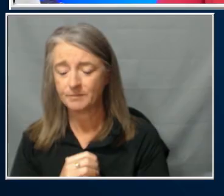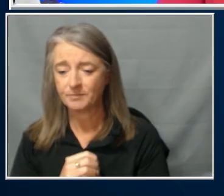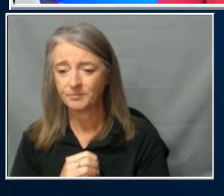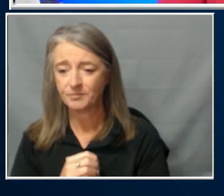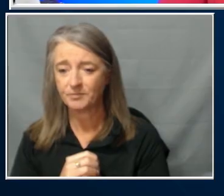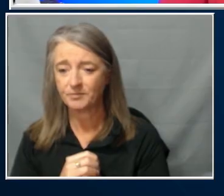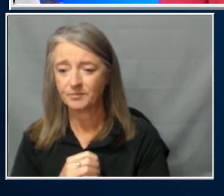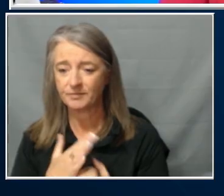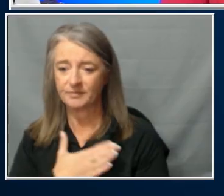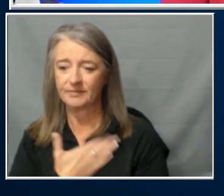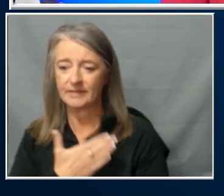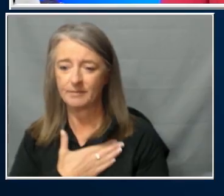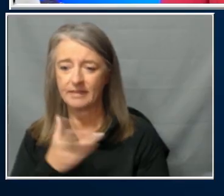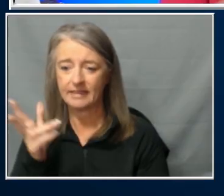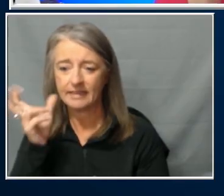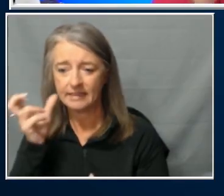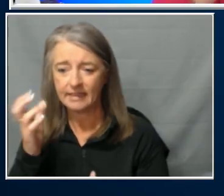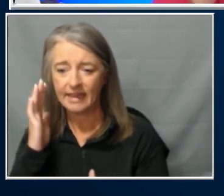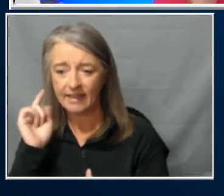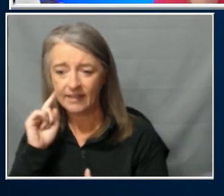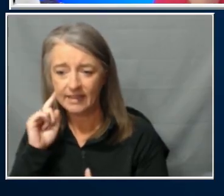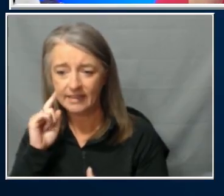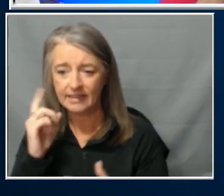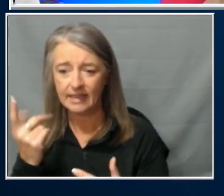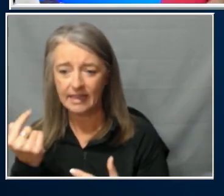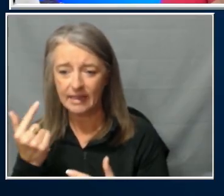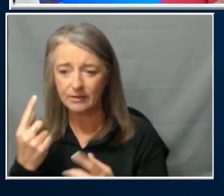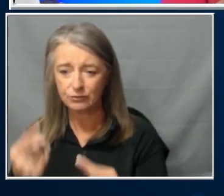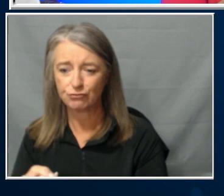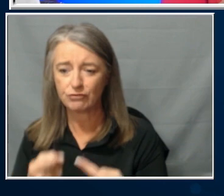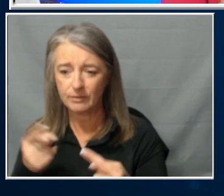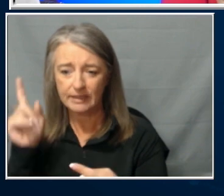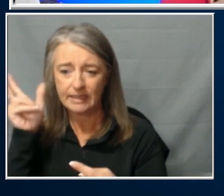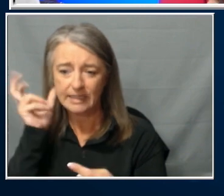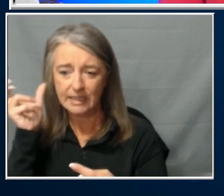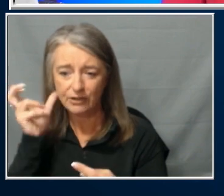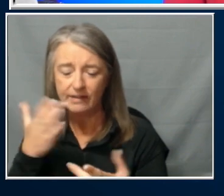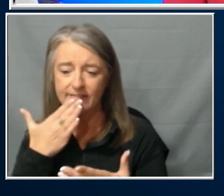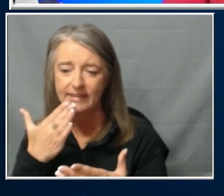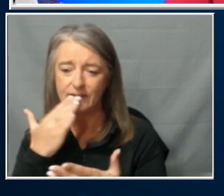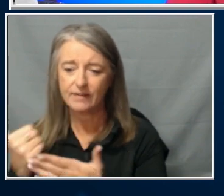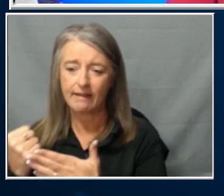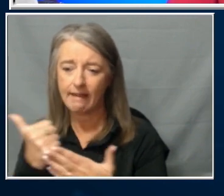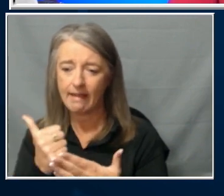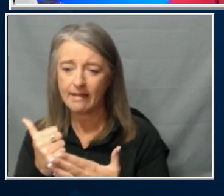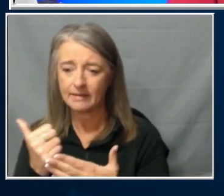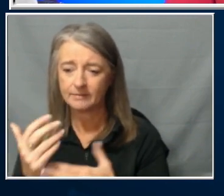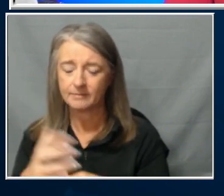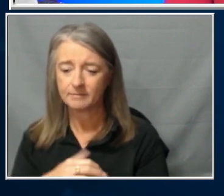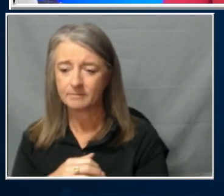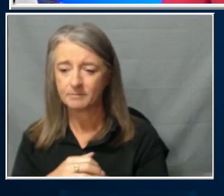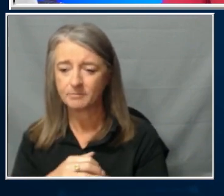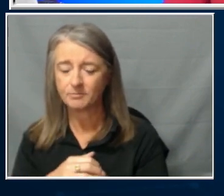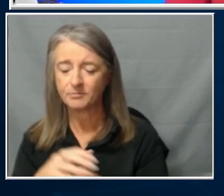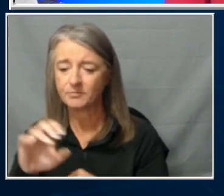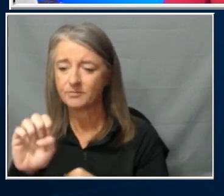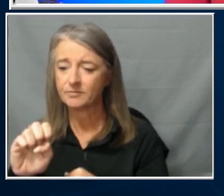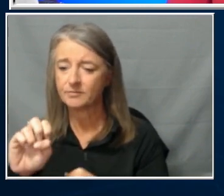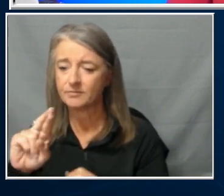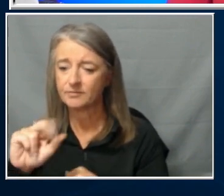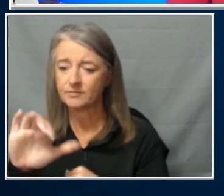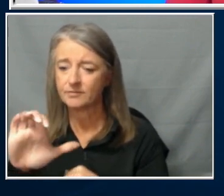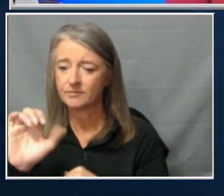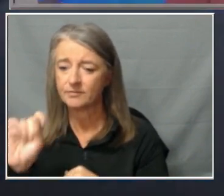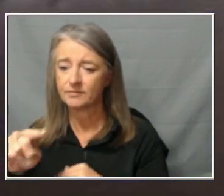Good to hear. And Heather, thank you very much. I know that Eric has a little trouble hearing, so thank you for translating what I'm asking. Because Eric, I do want to ask you,